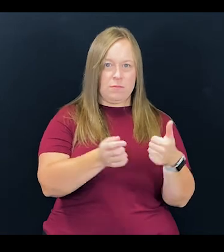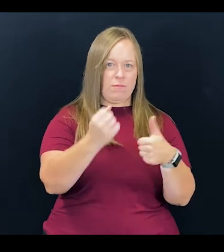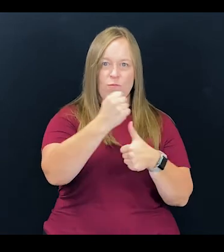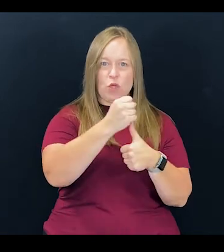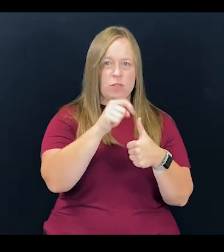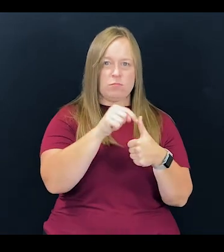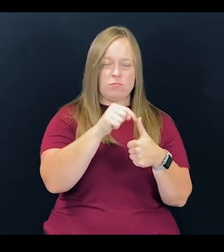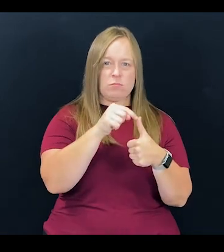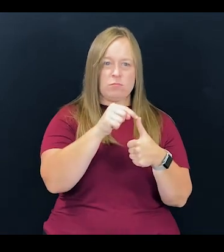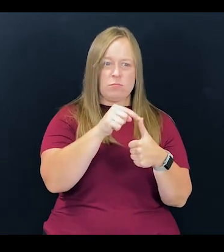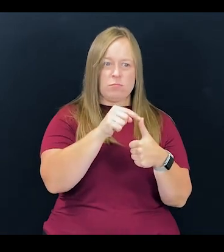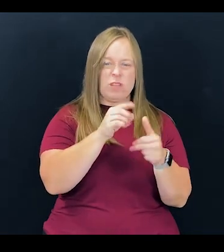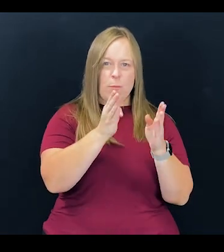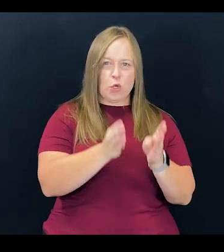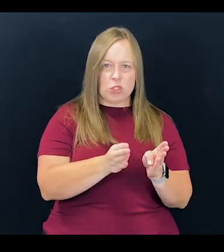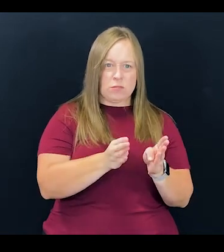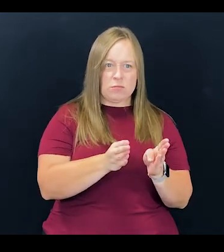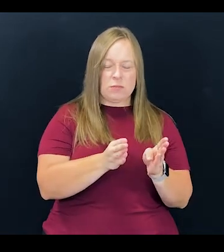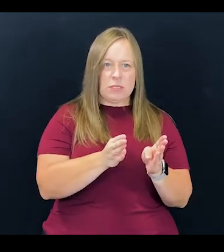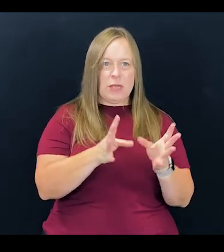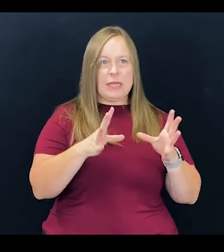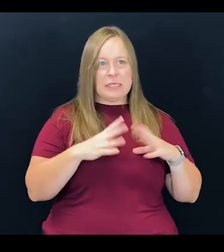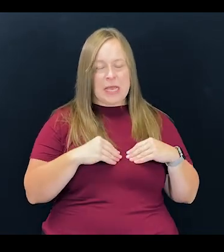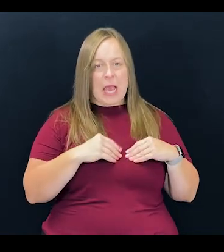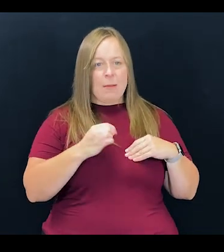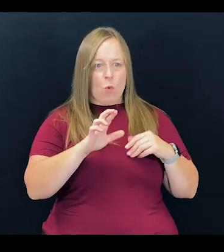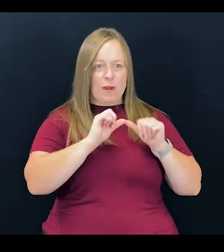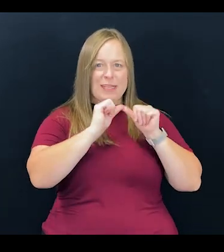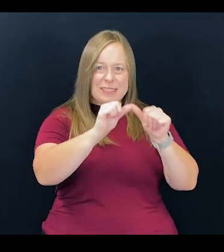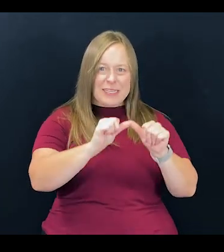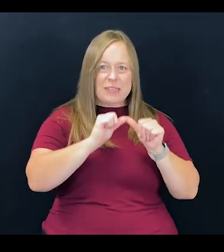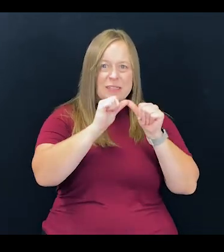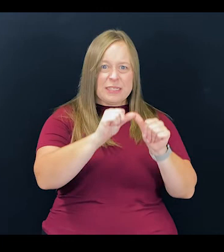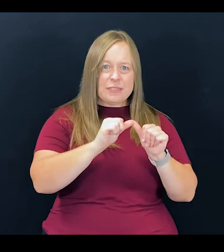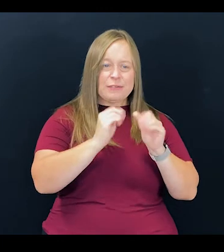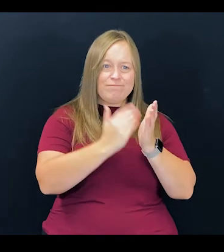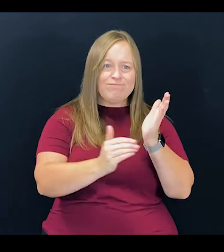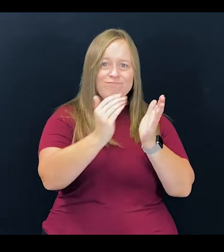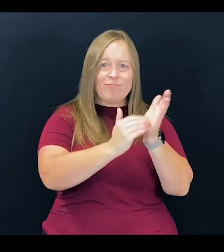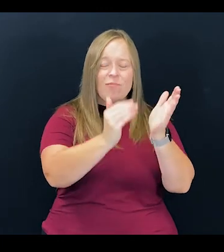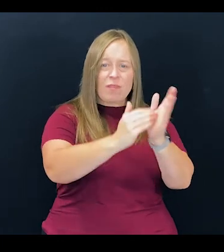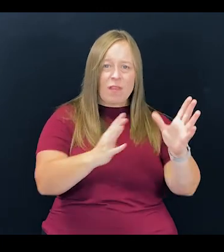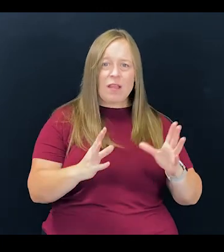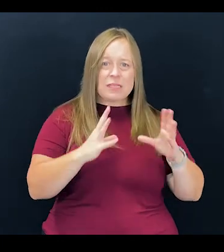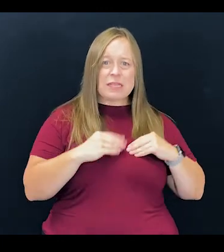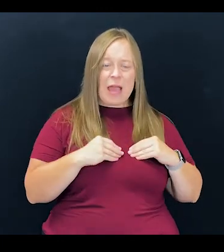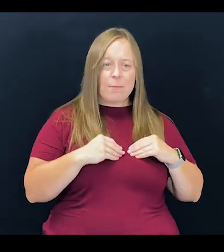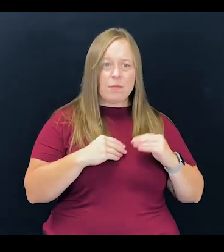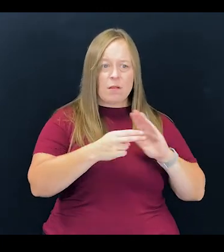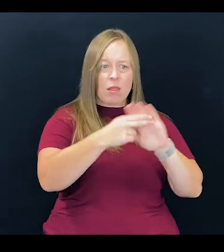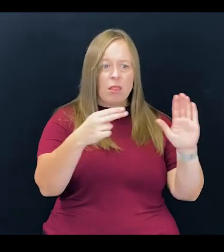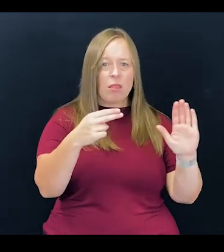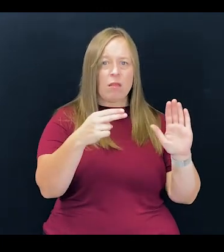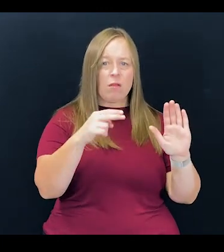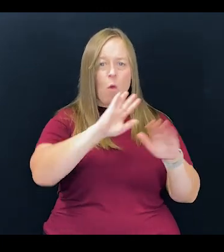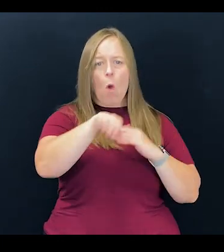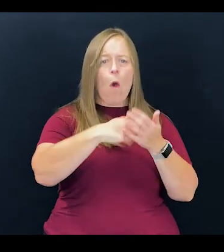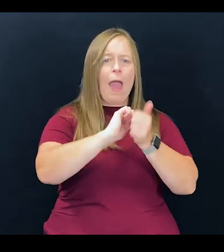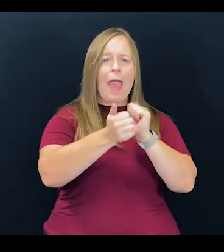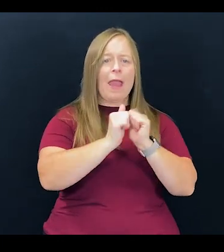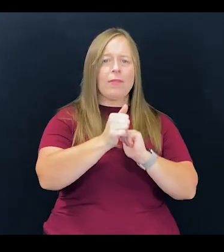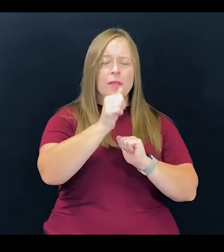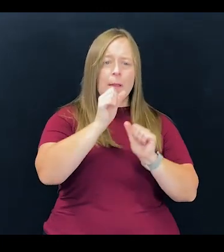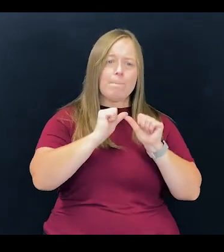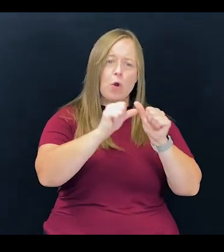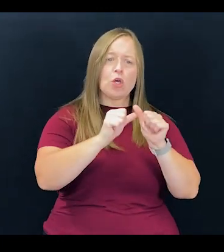And to accept or to continually accept the premise